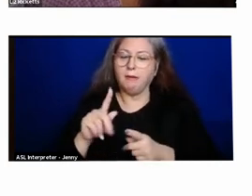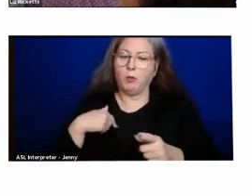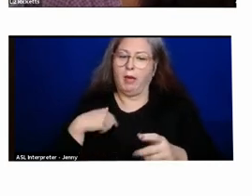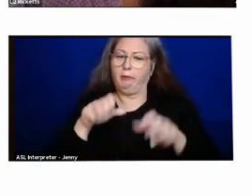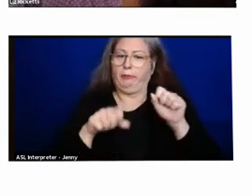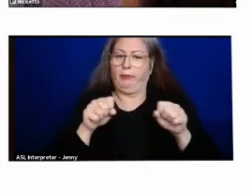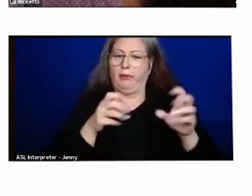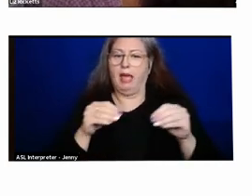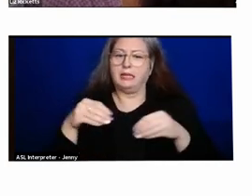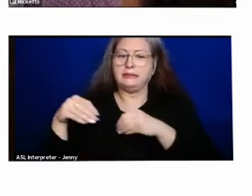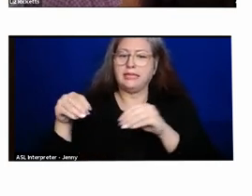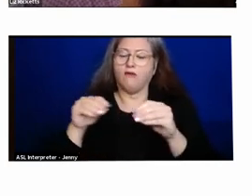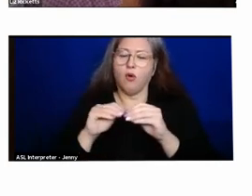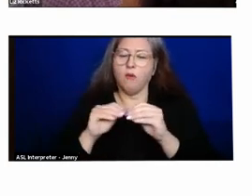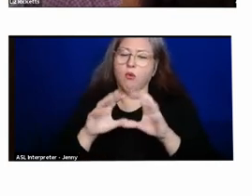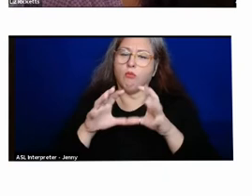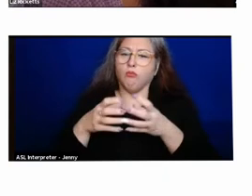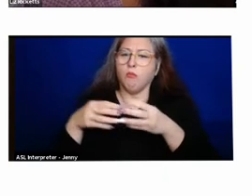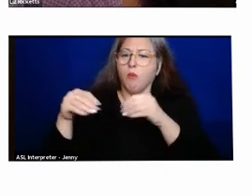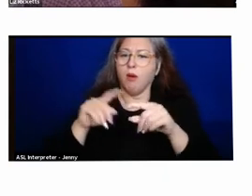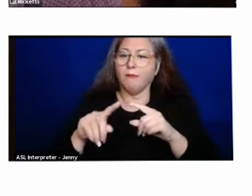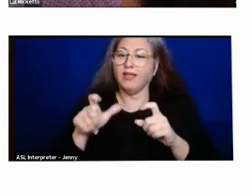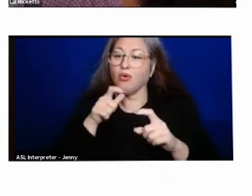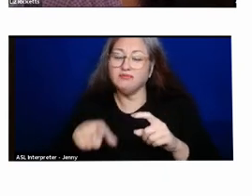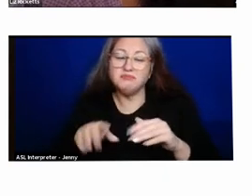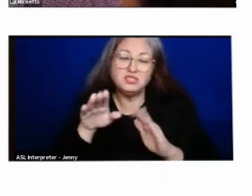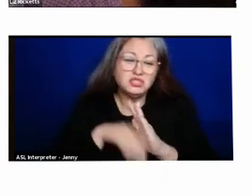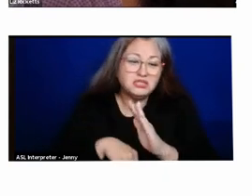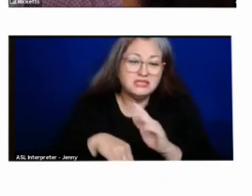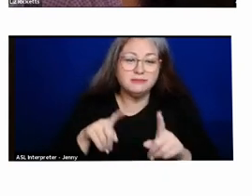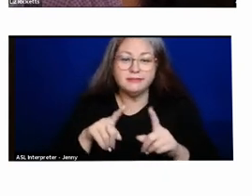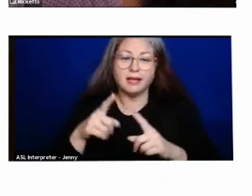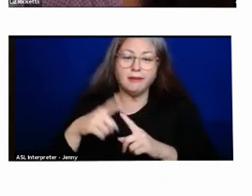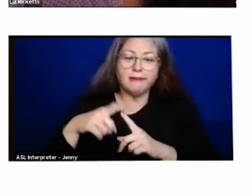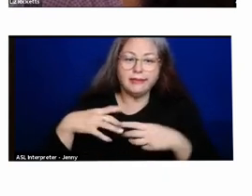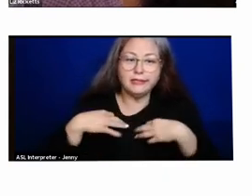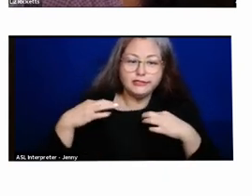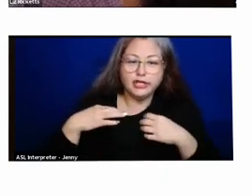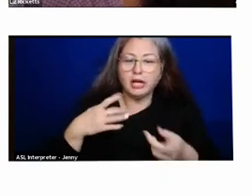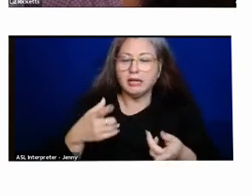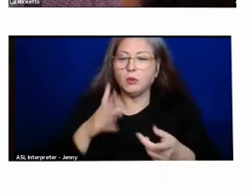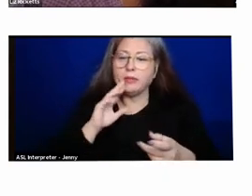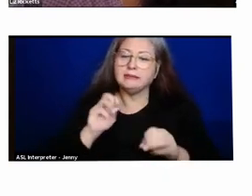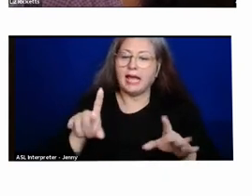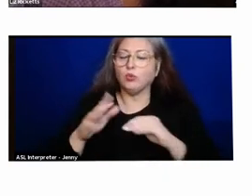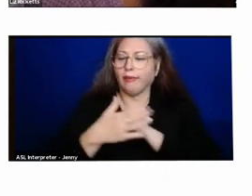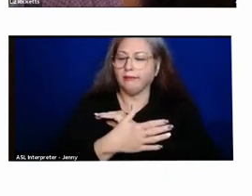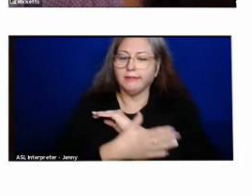in the global north, while the lower value garments, things like single-use t-shirts, those get exported to countries like